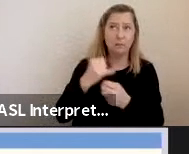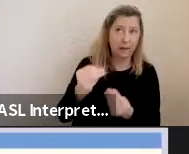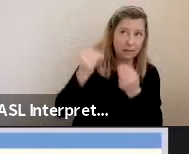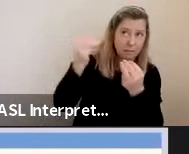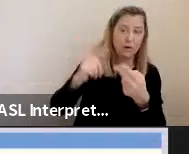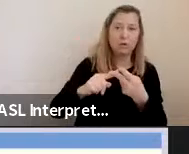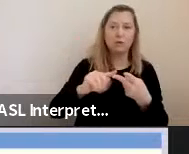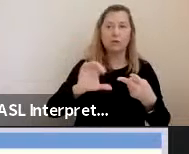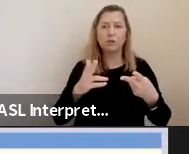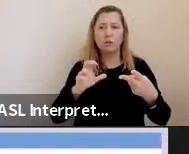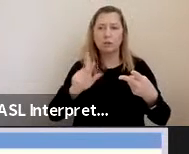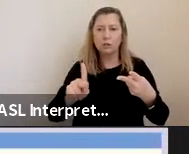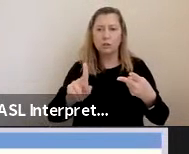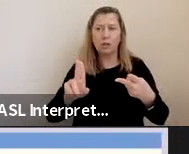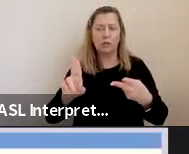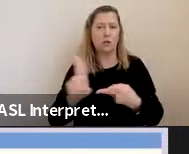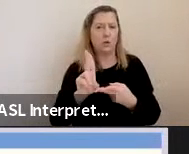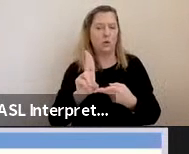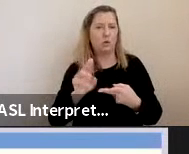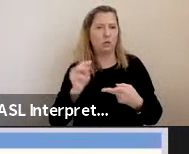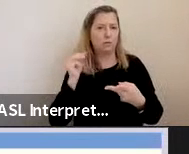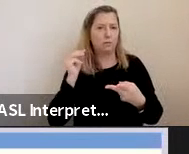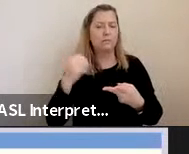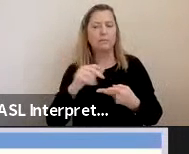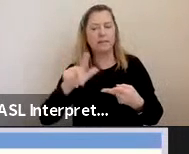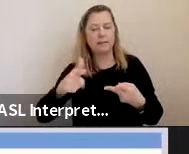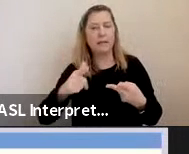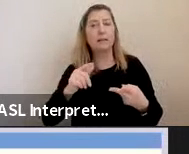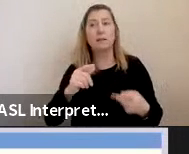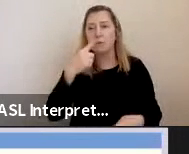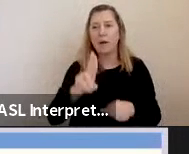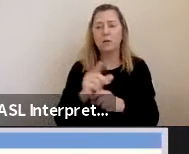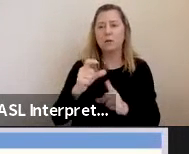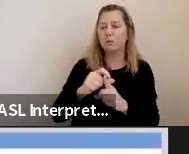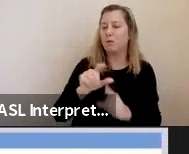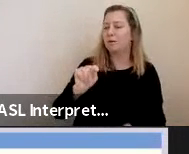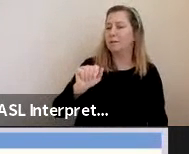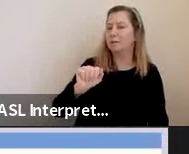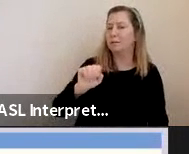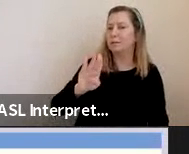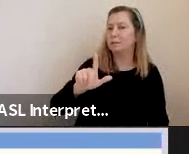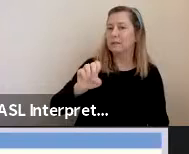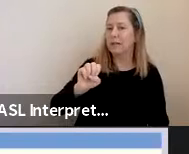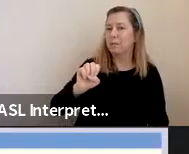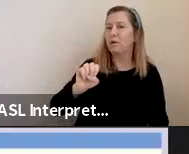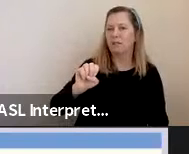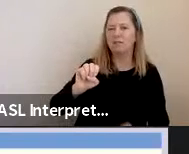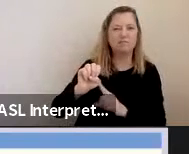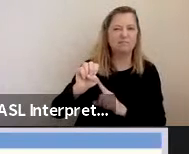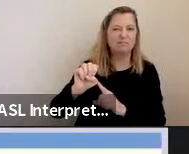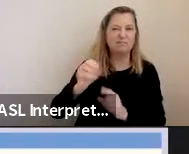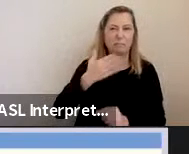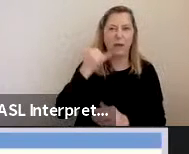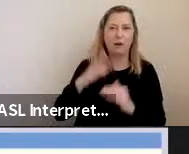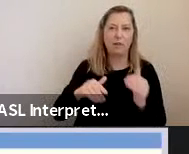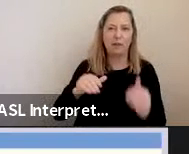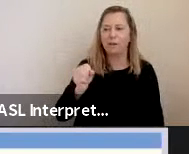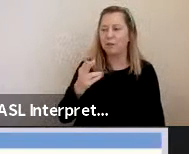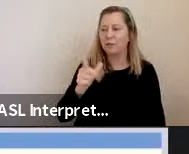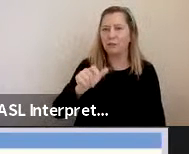it, and could you use the word table the discussion? Okay. I think that sounds better than